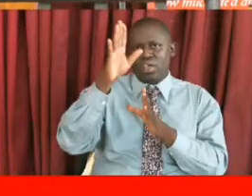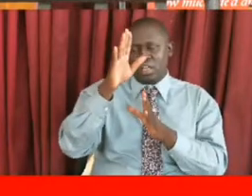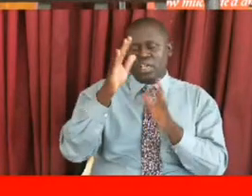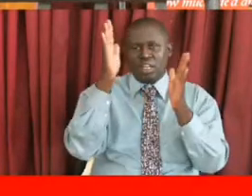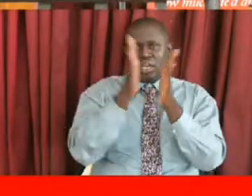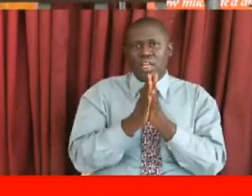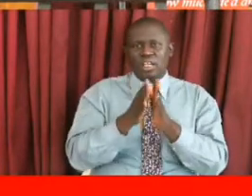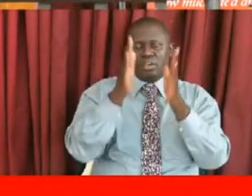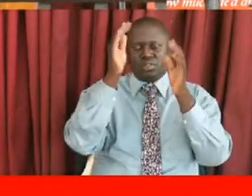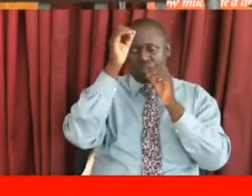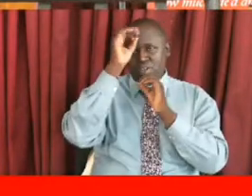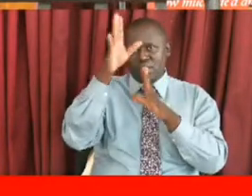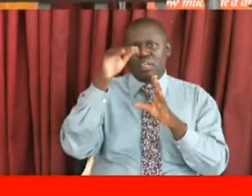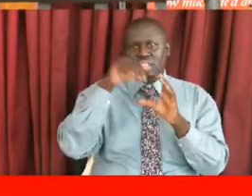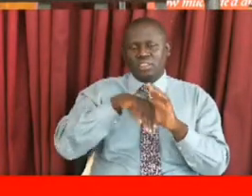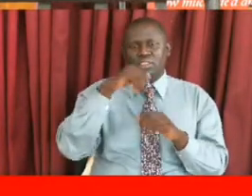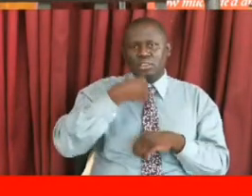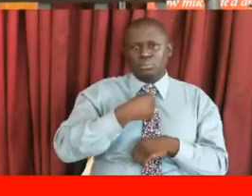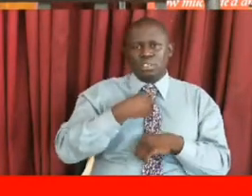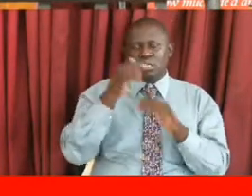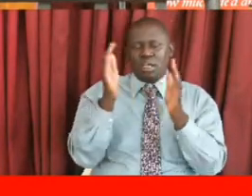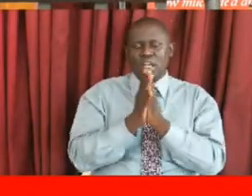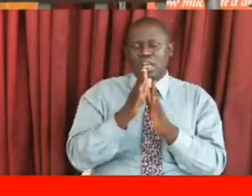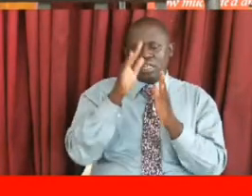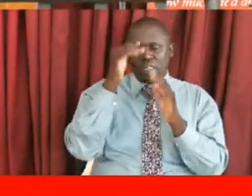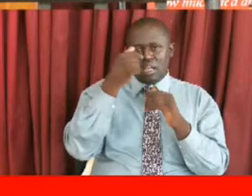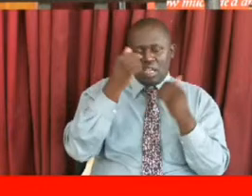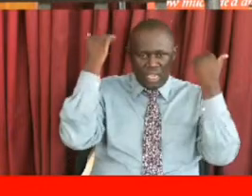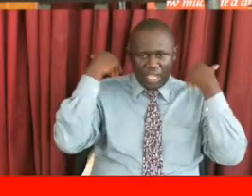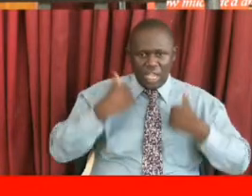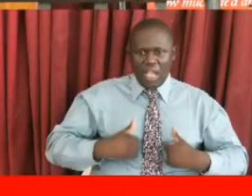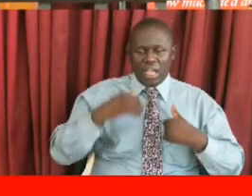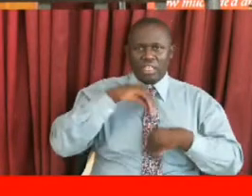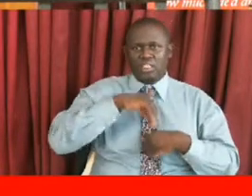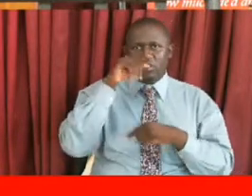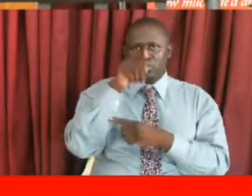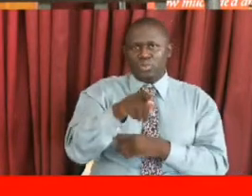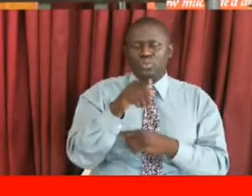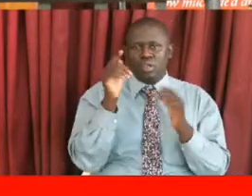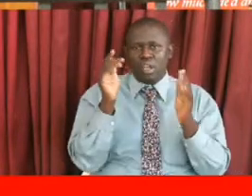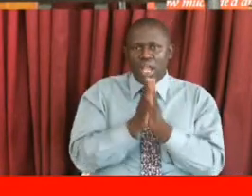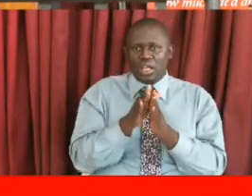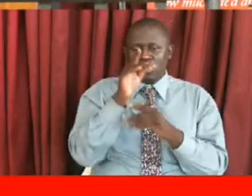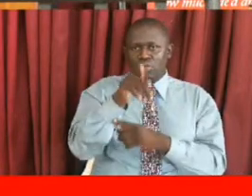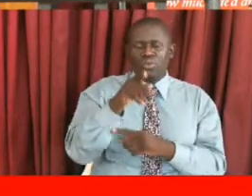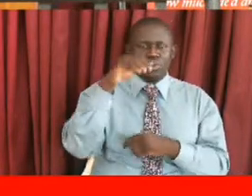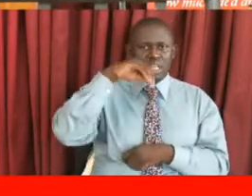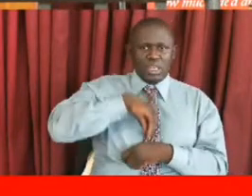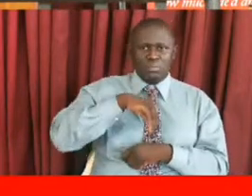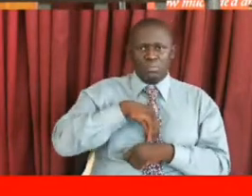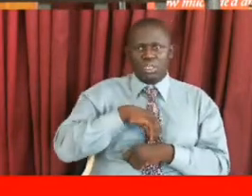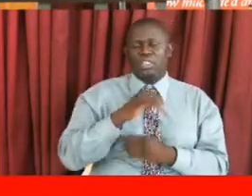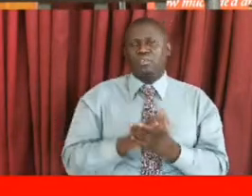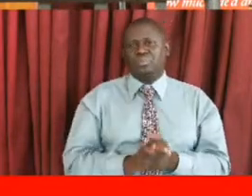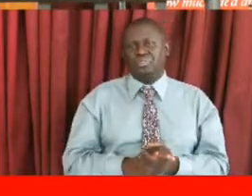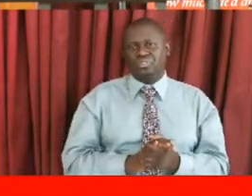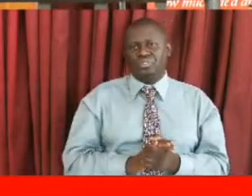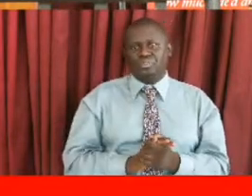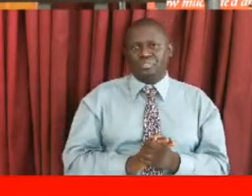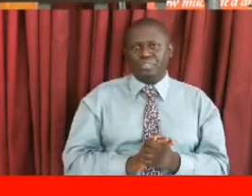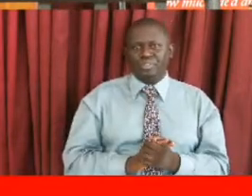in you and you in me you are one with the person you are